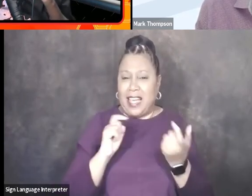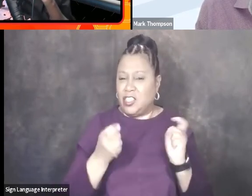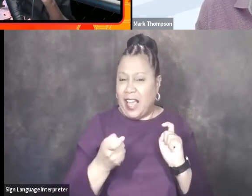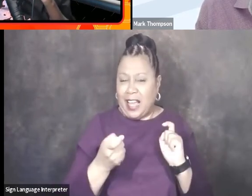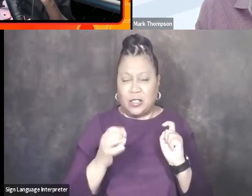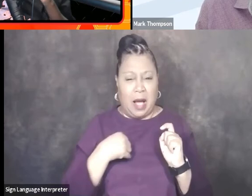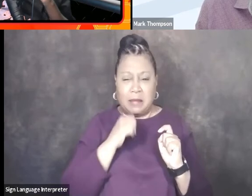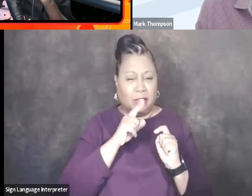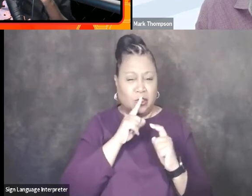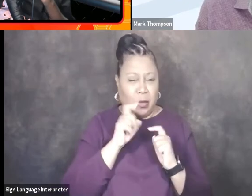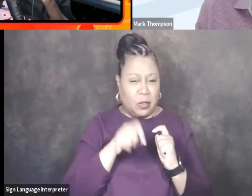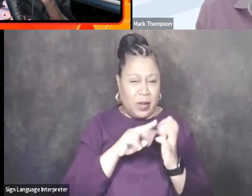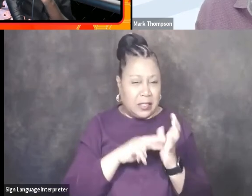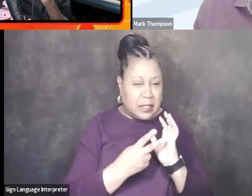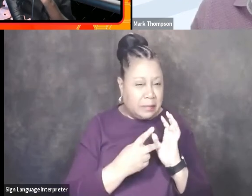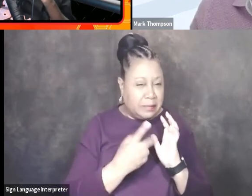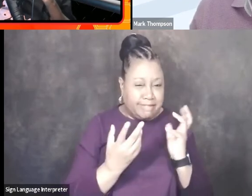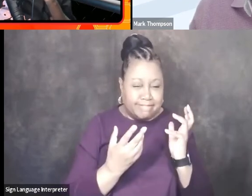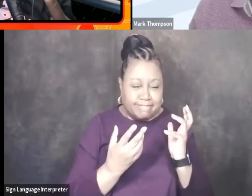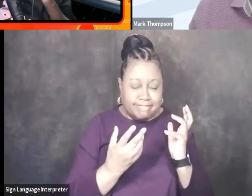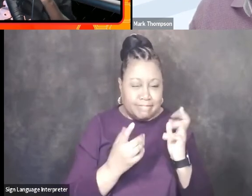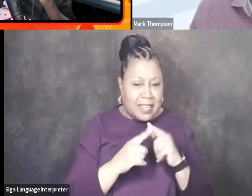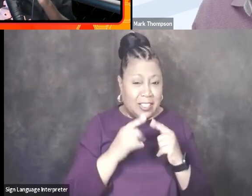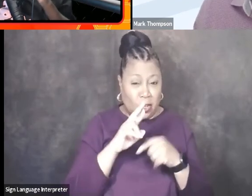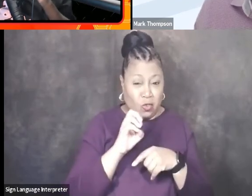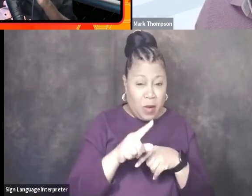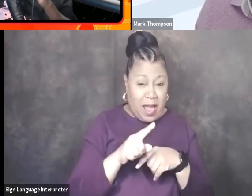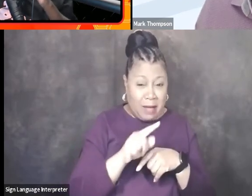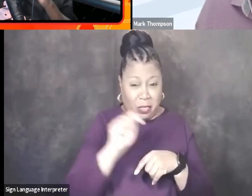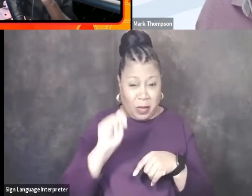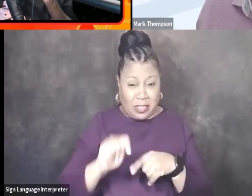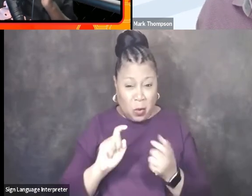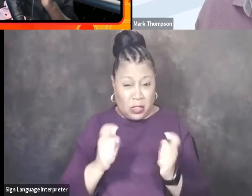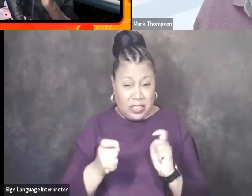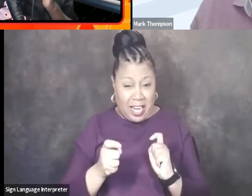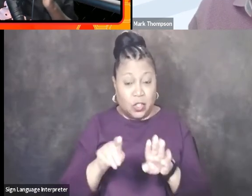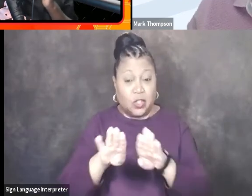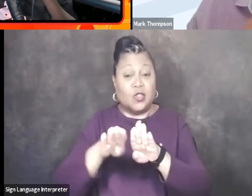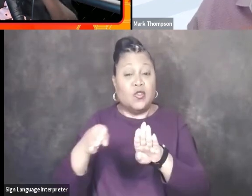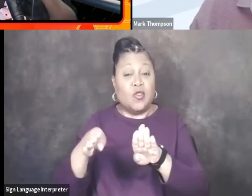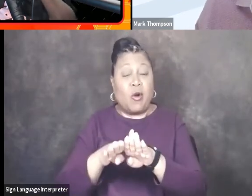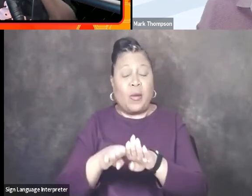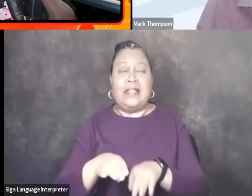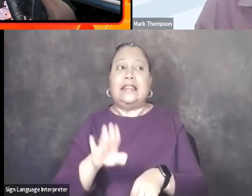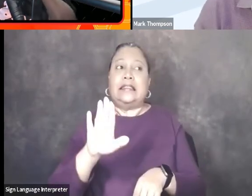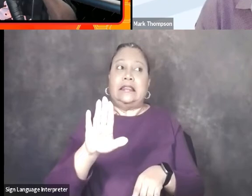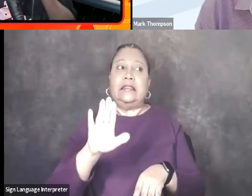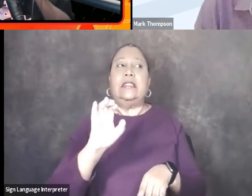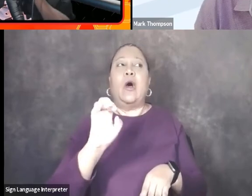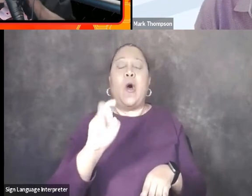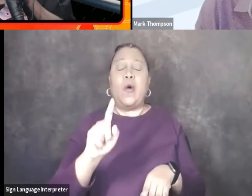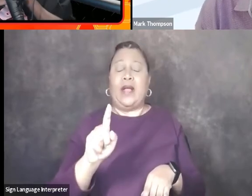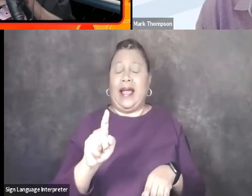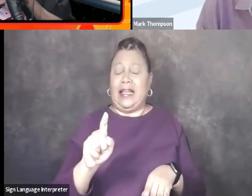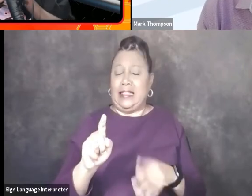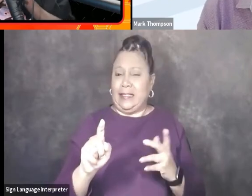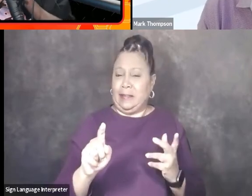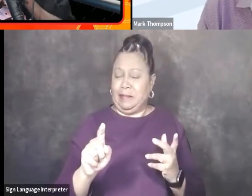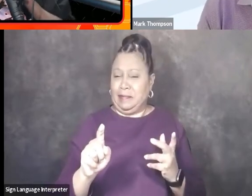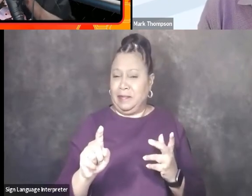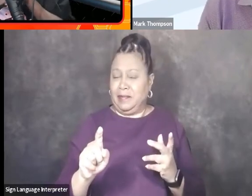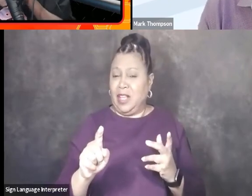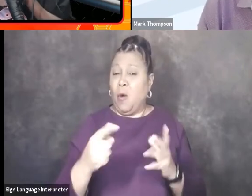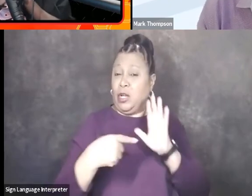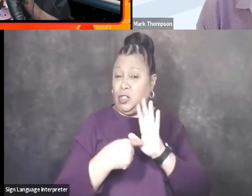So I'm not sure what the question was, but just ramps for threshold changes, doorways. Okay. So we showed the